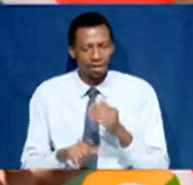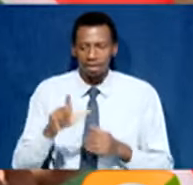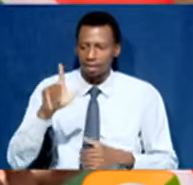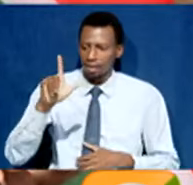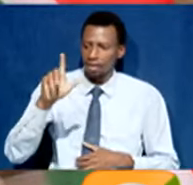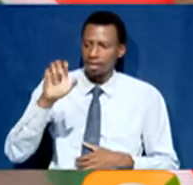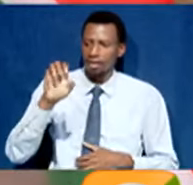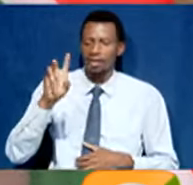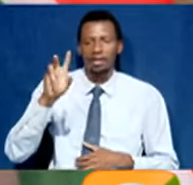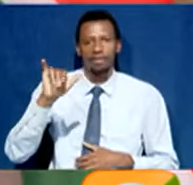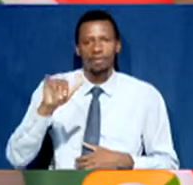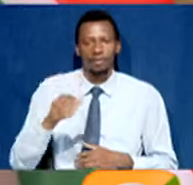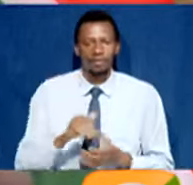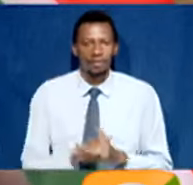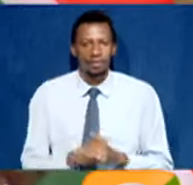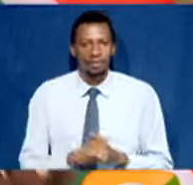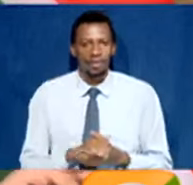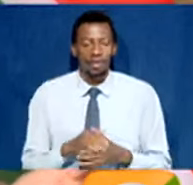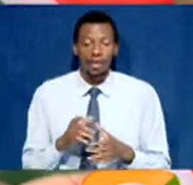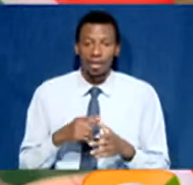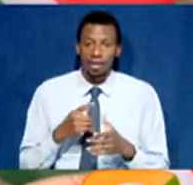right? Mm-hmm. And